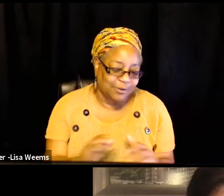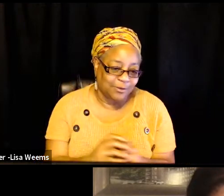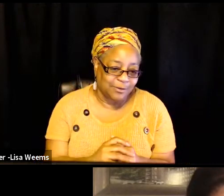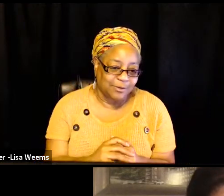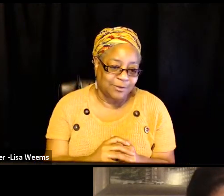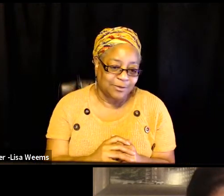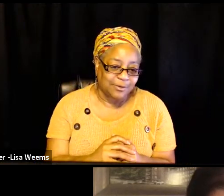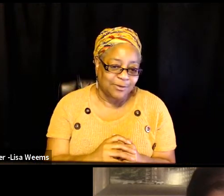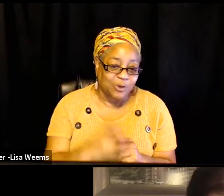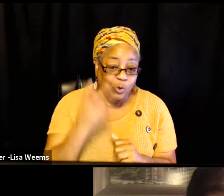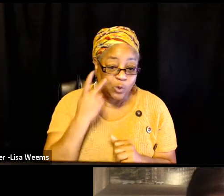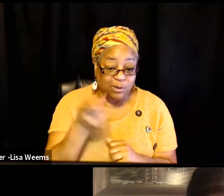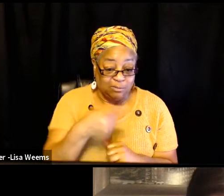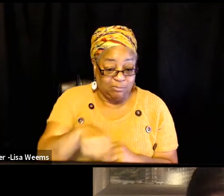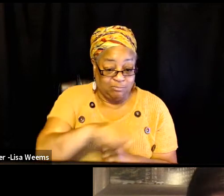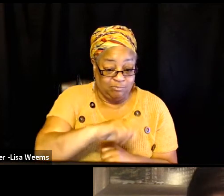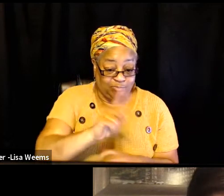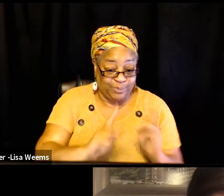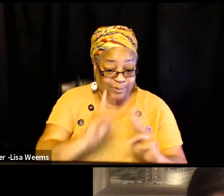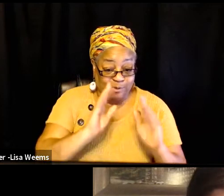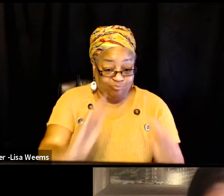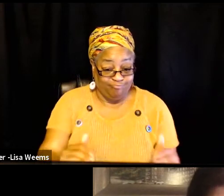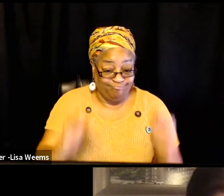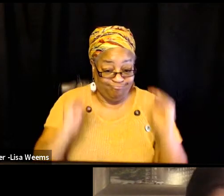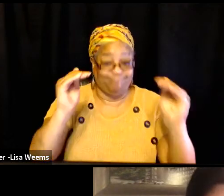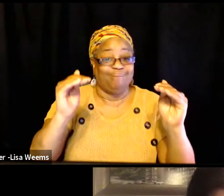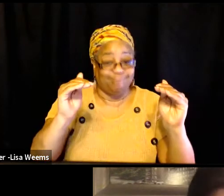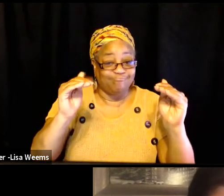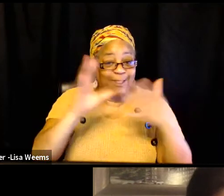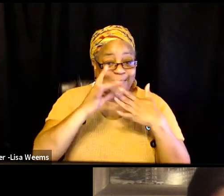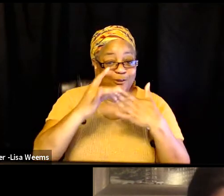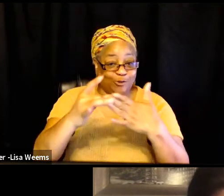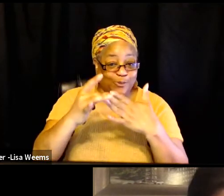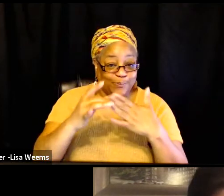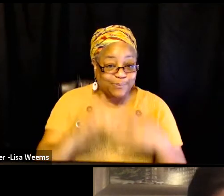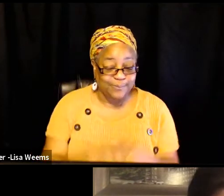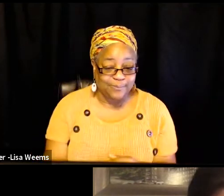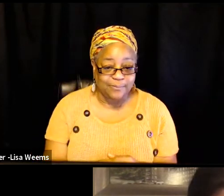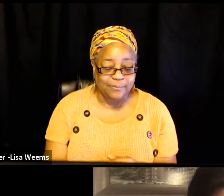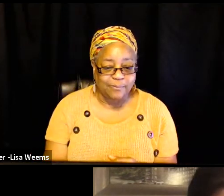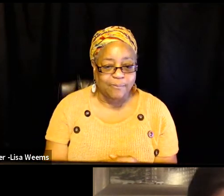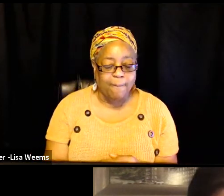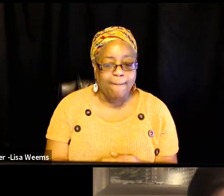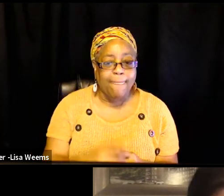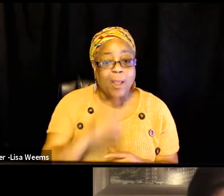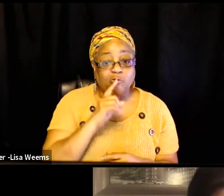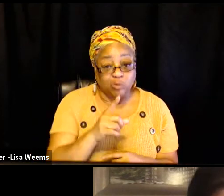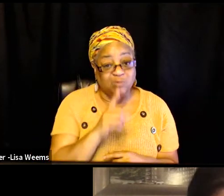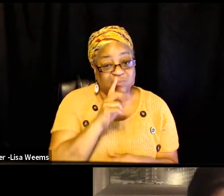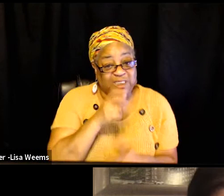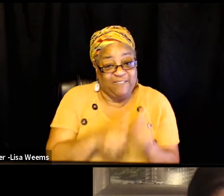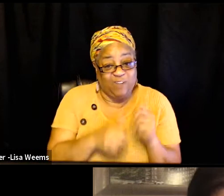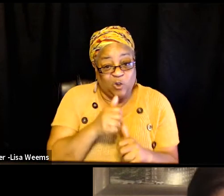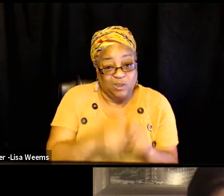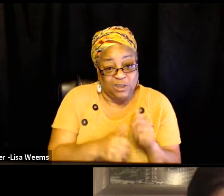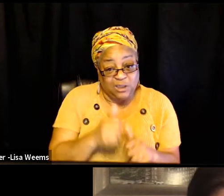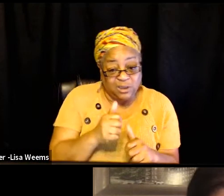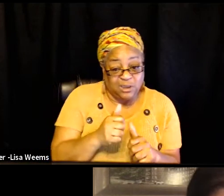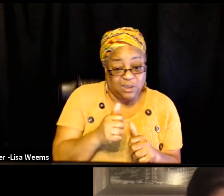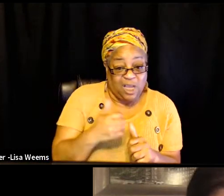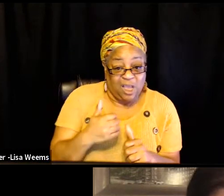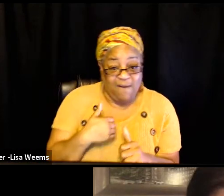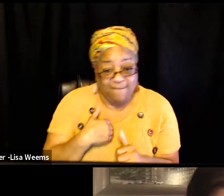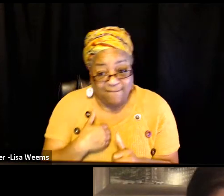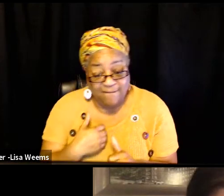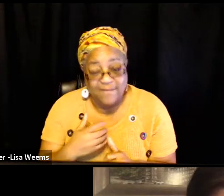those people being put into positions of leadership. And it's one of the greatest difficulties also that education, as I